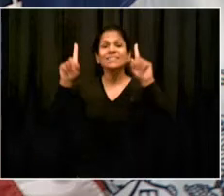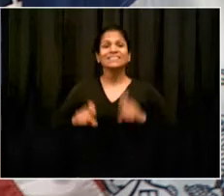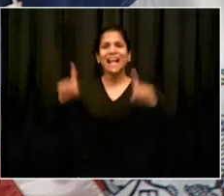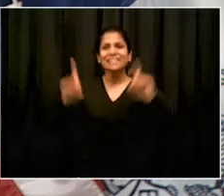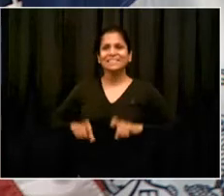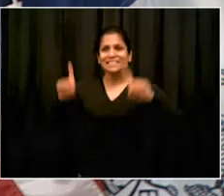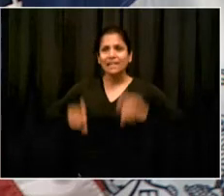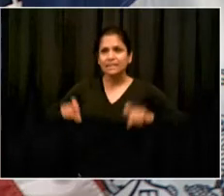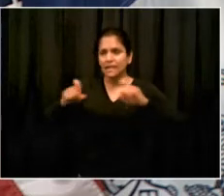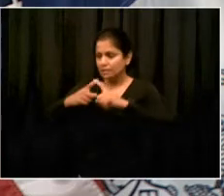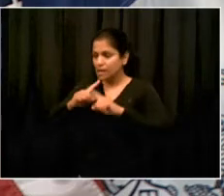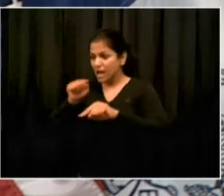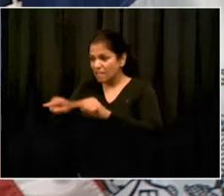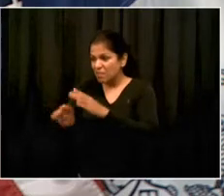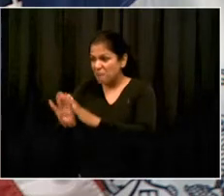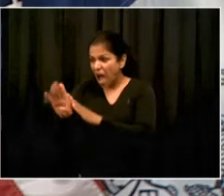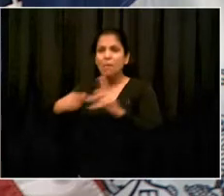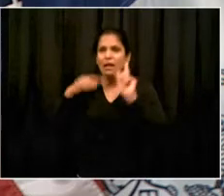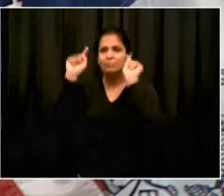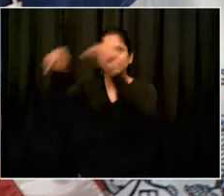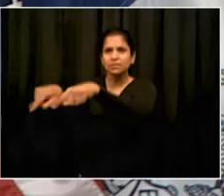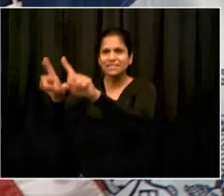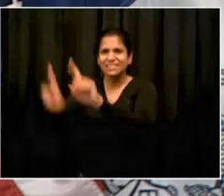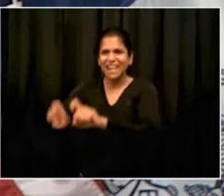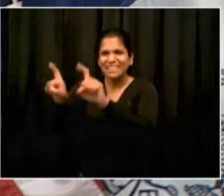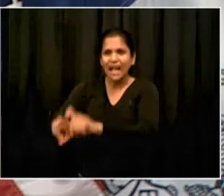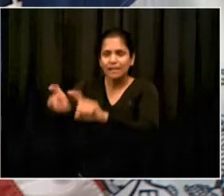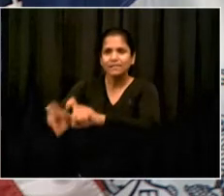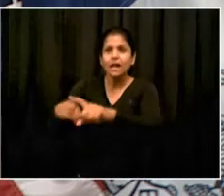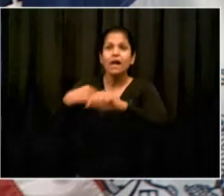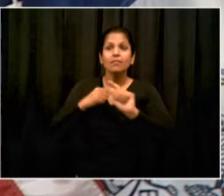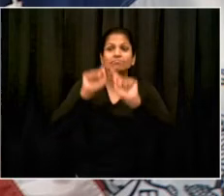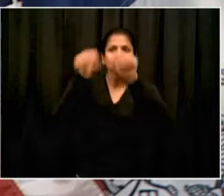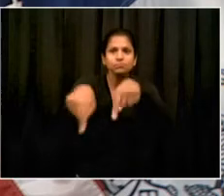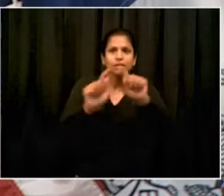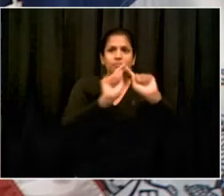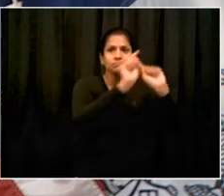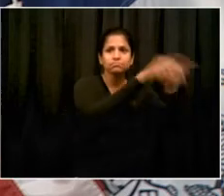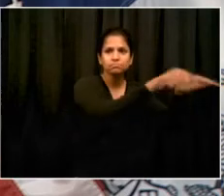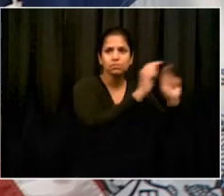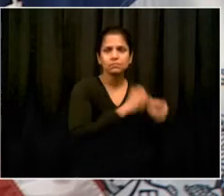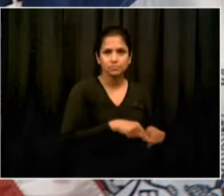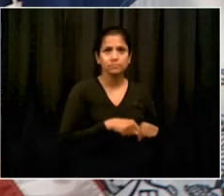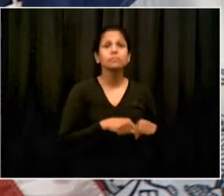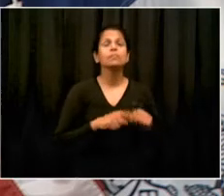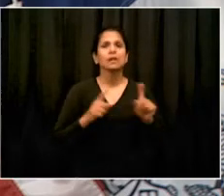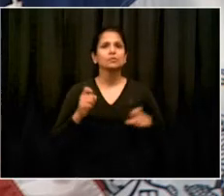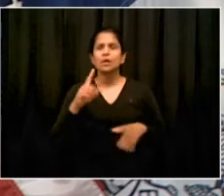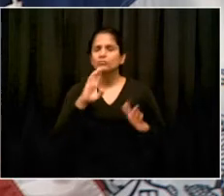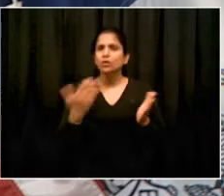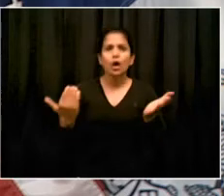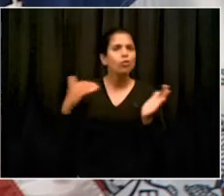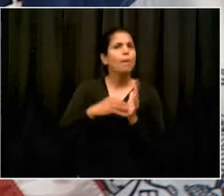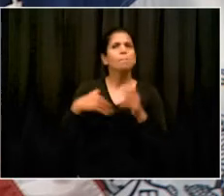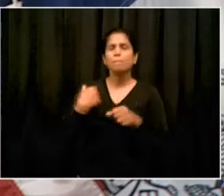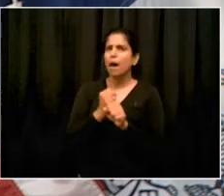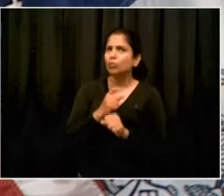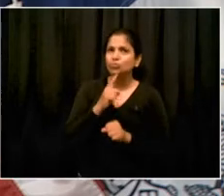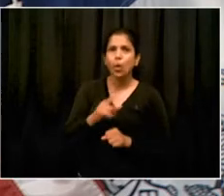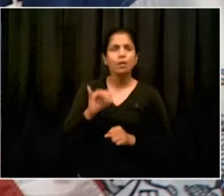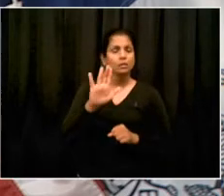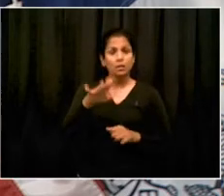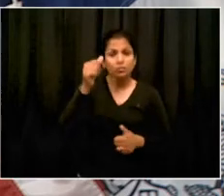an uptick in any way in the public schools in those zip codes. We also have, again, an unusual situation, one we did